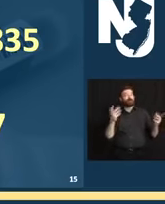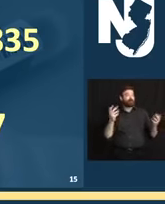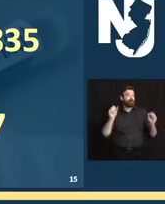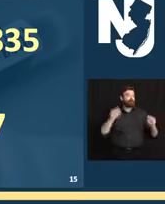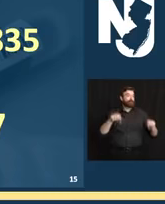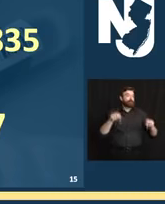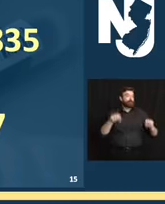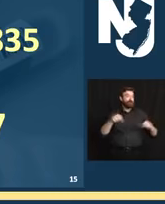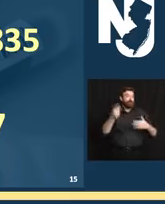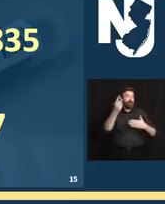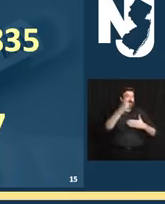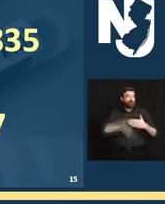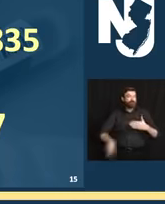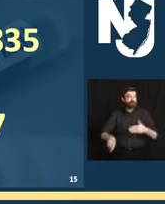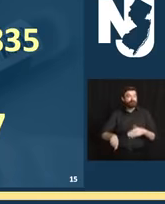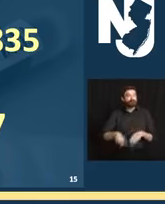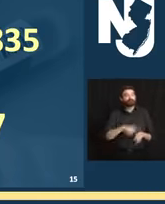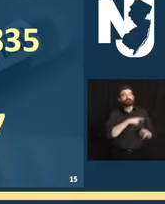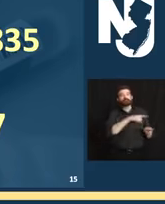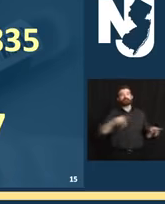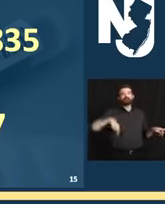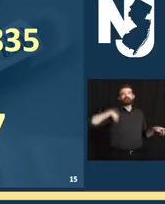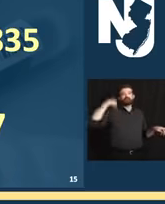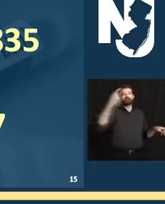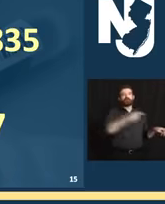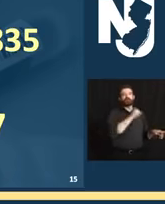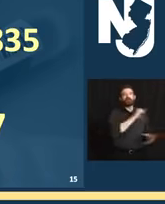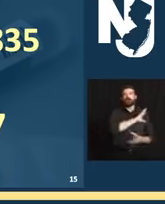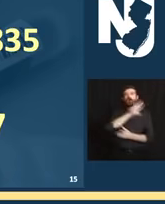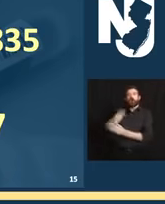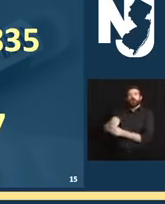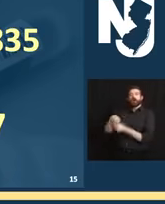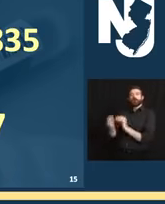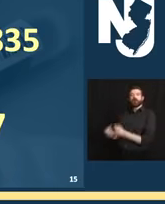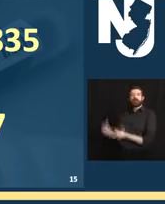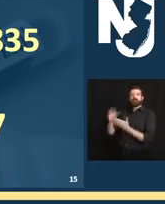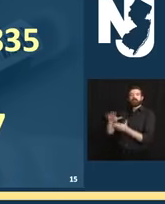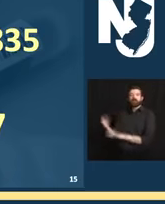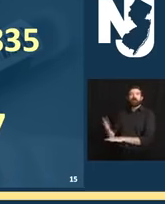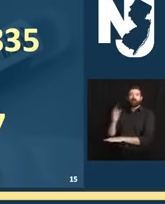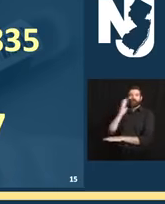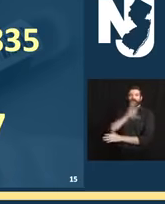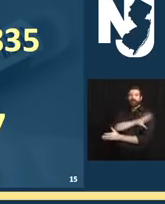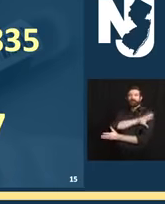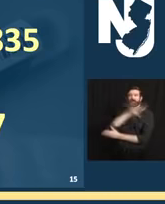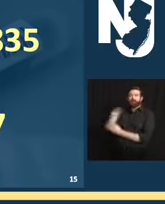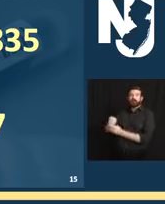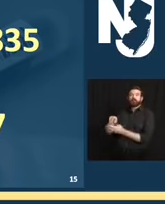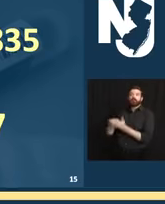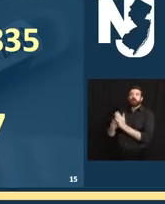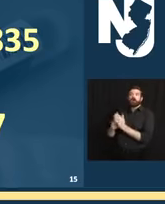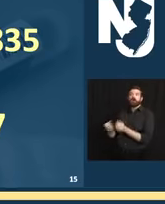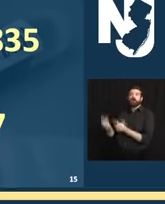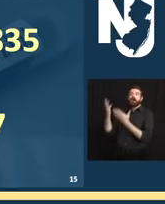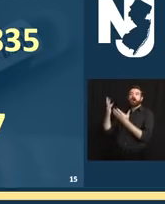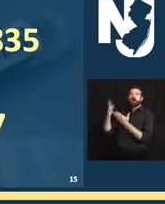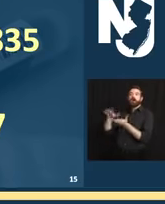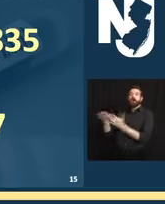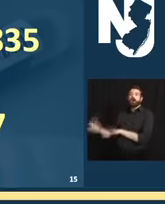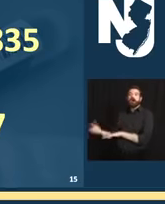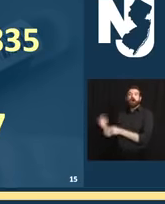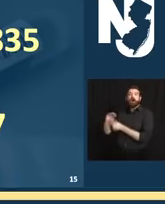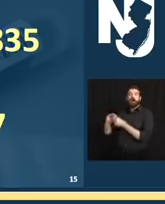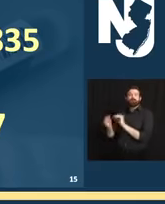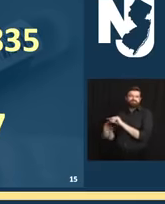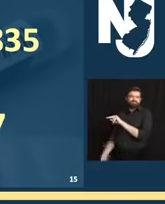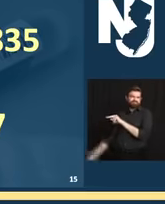COVID-19 losses. And as we do this, it will increase our overall toll significantly. We do this with no sense of pride, but with a sense